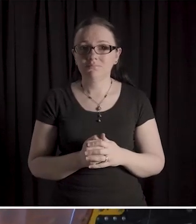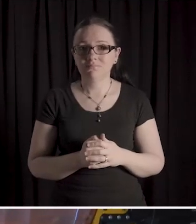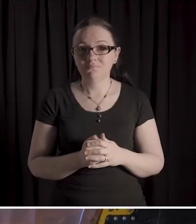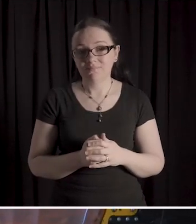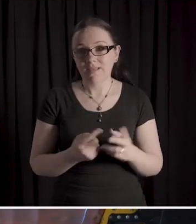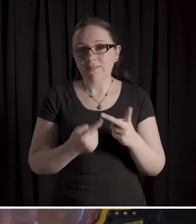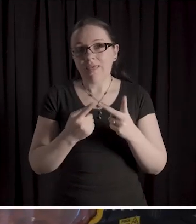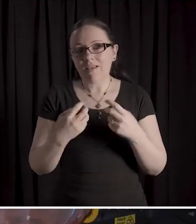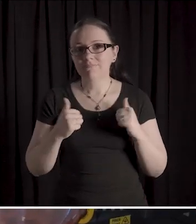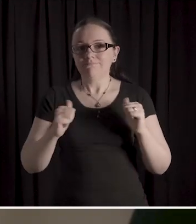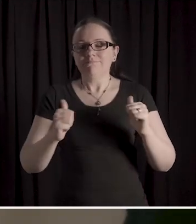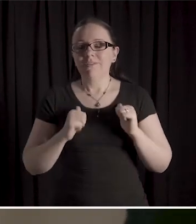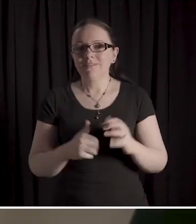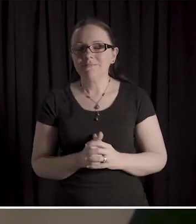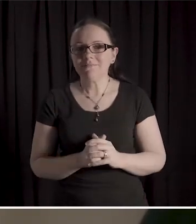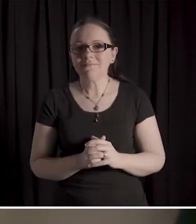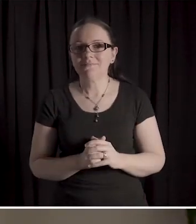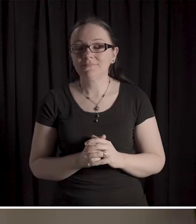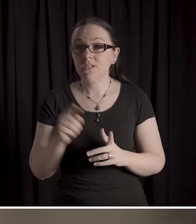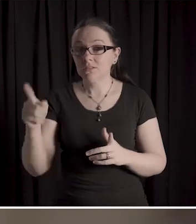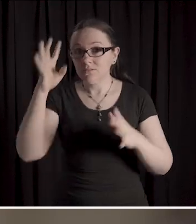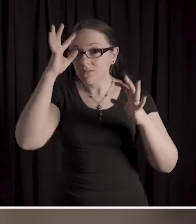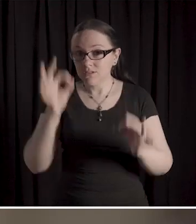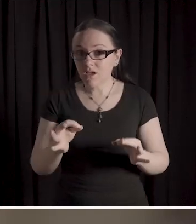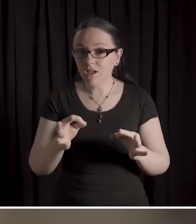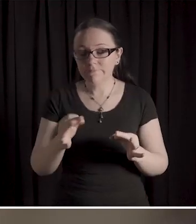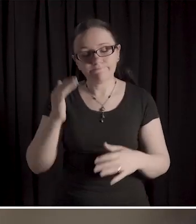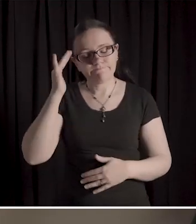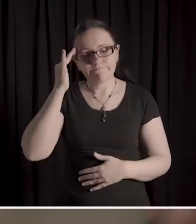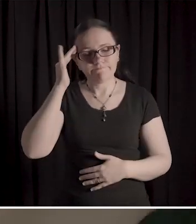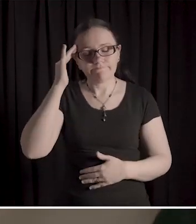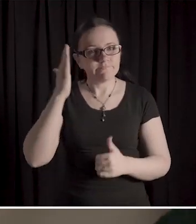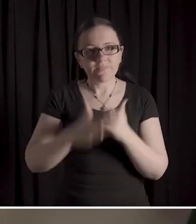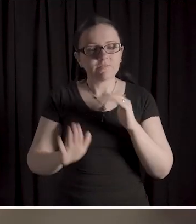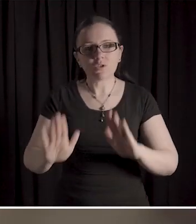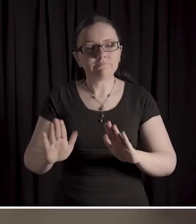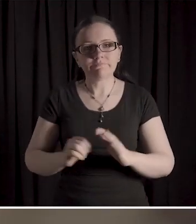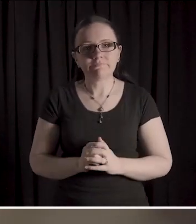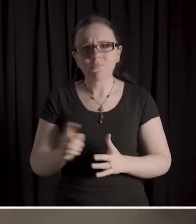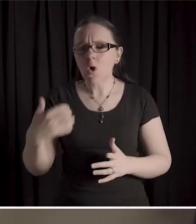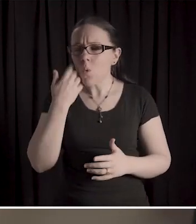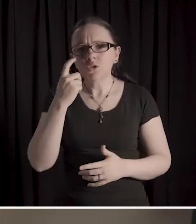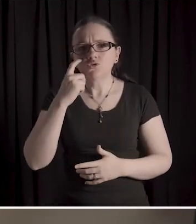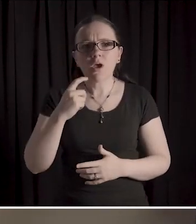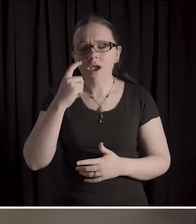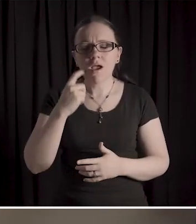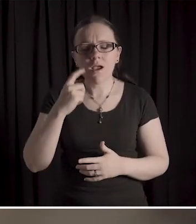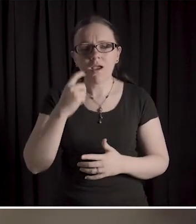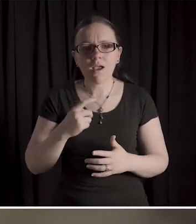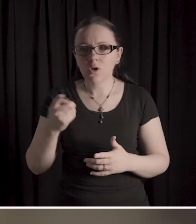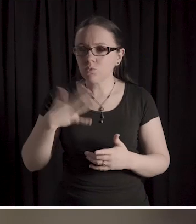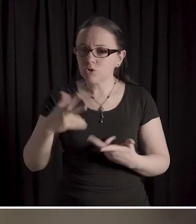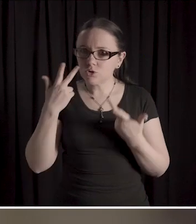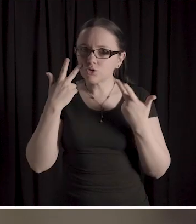another surprise. Once she make up her mind, she would never give in. And she always try her best to